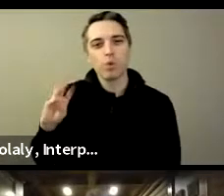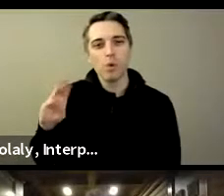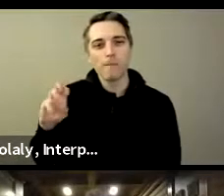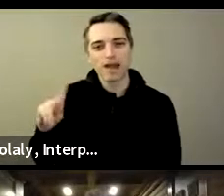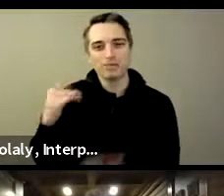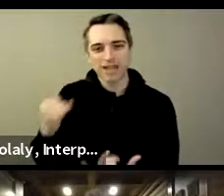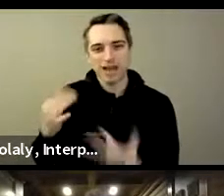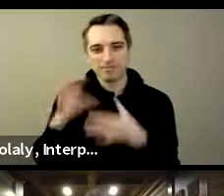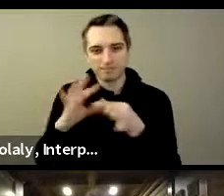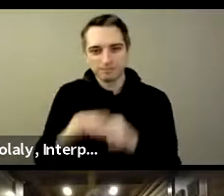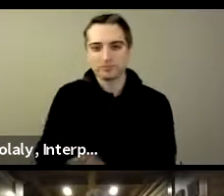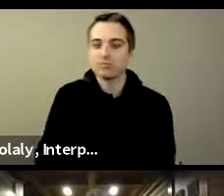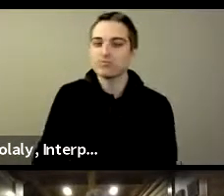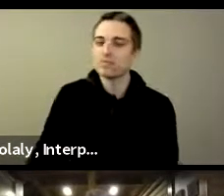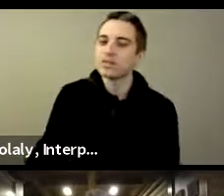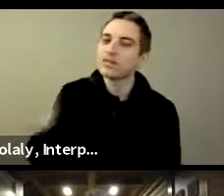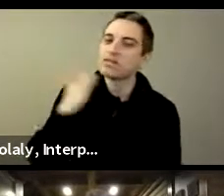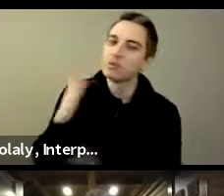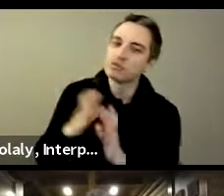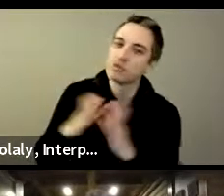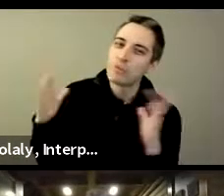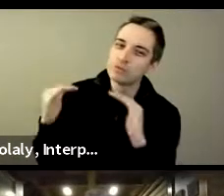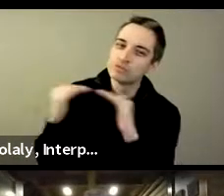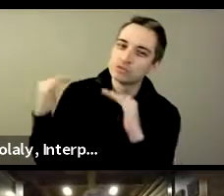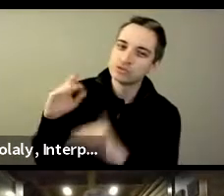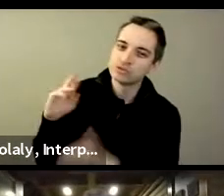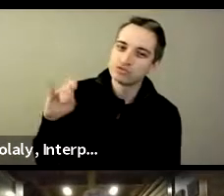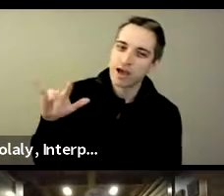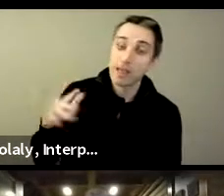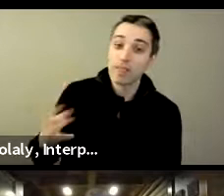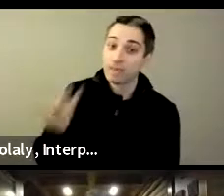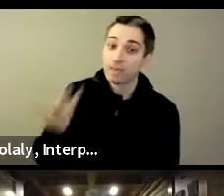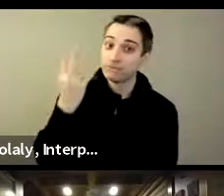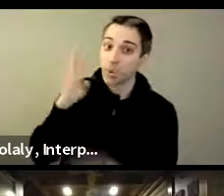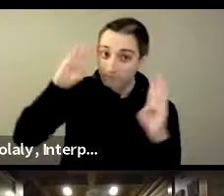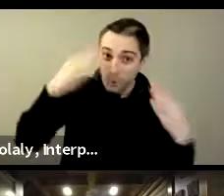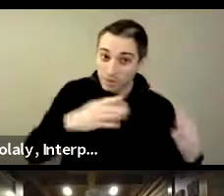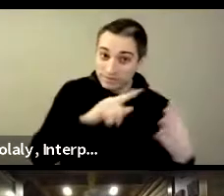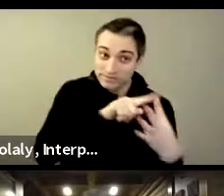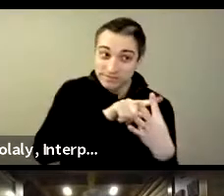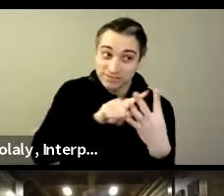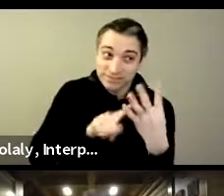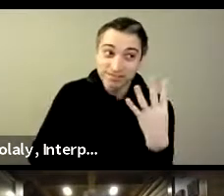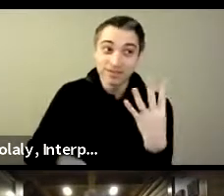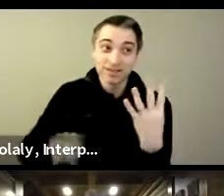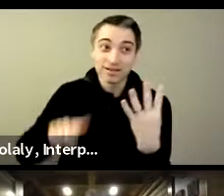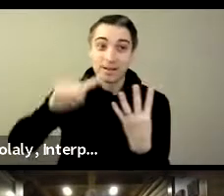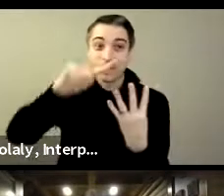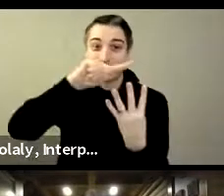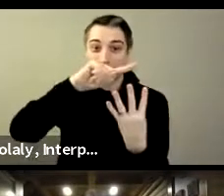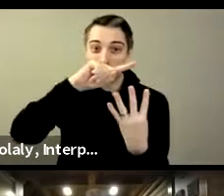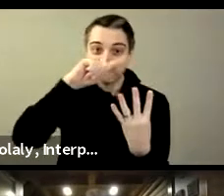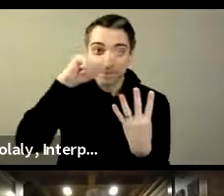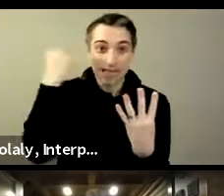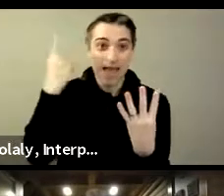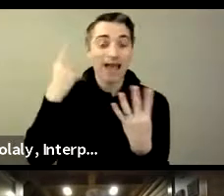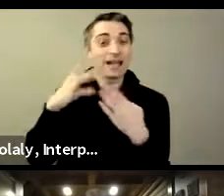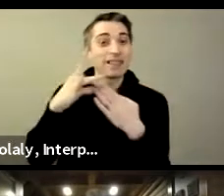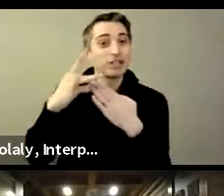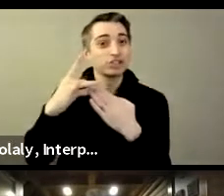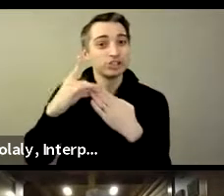Thank you so much, Co-Chair Riley. The four areas of focus for the Black Leadership Advisory Council will